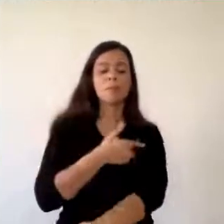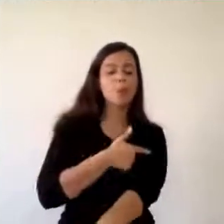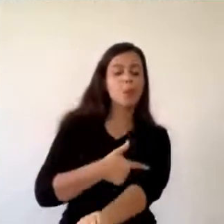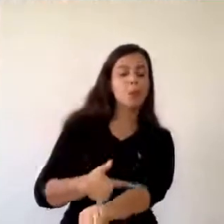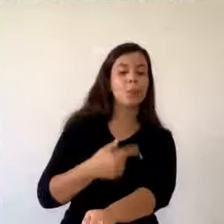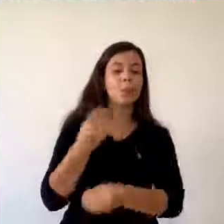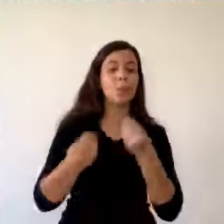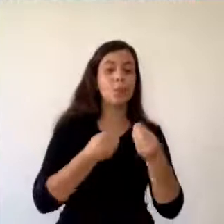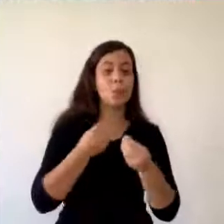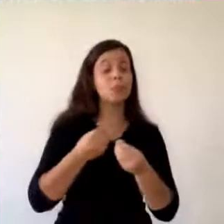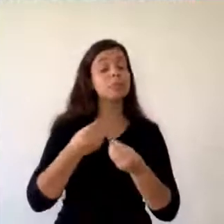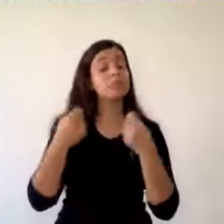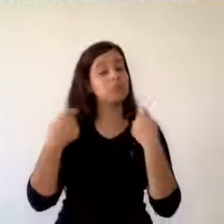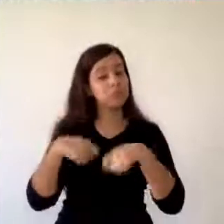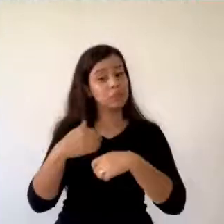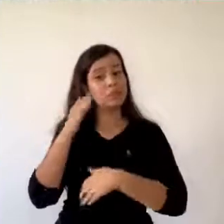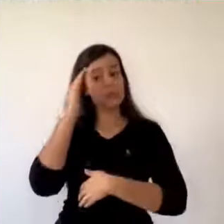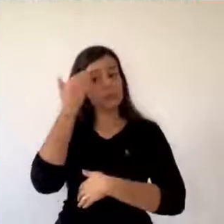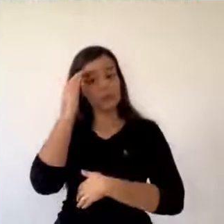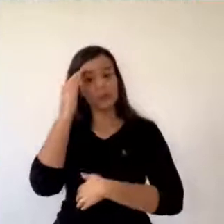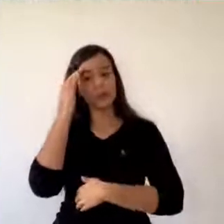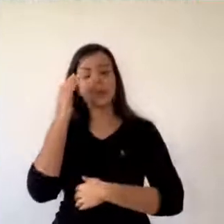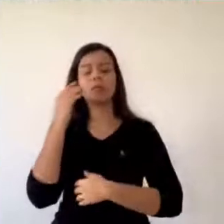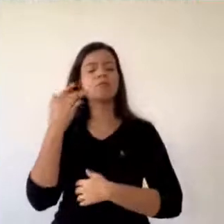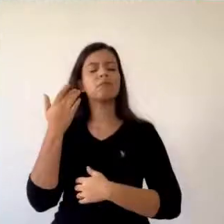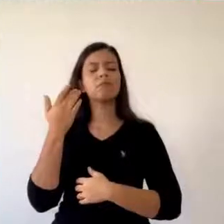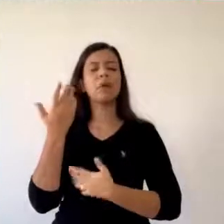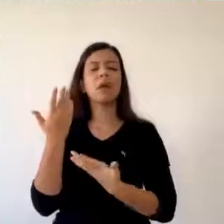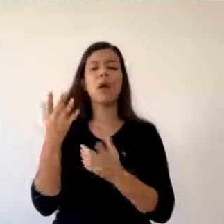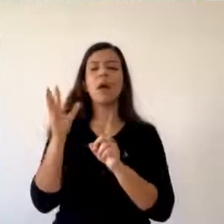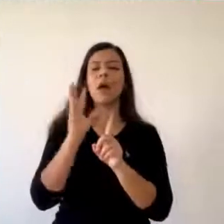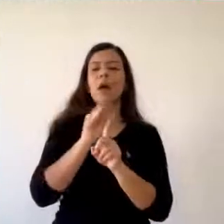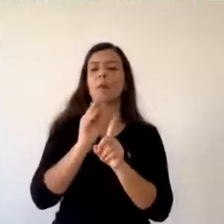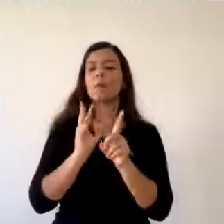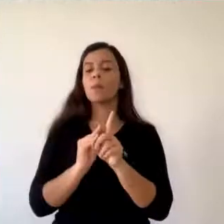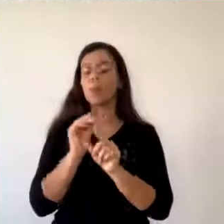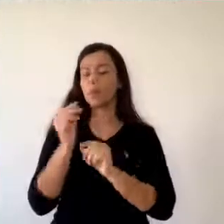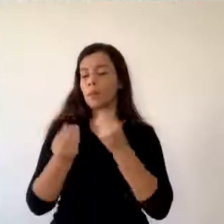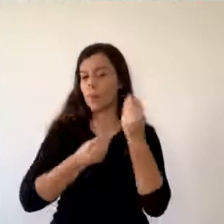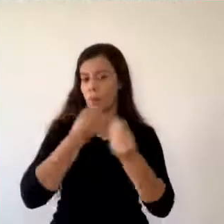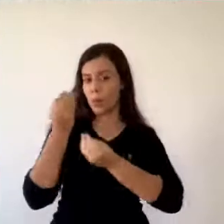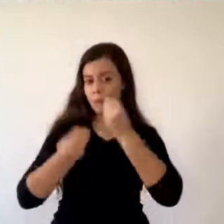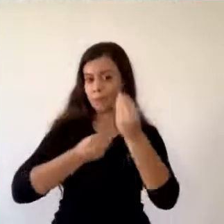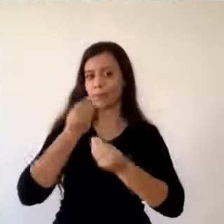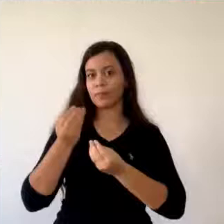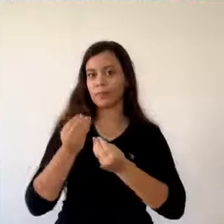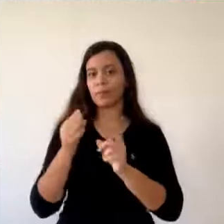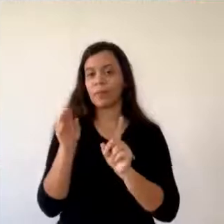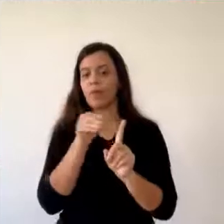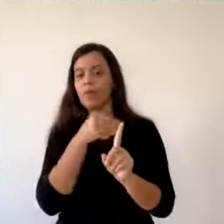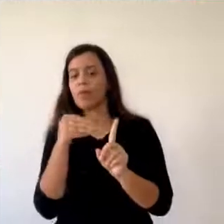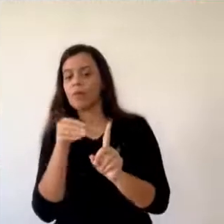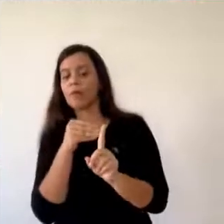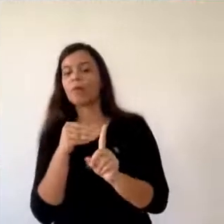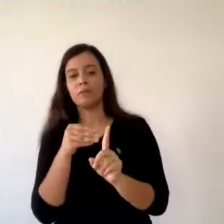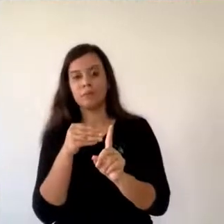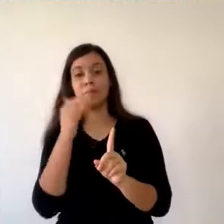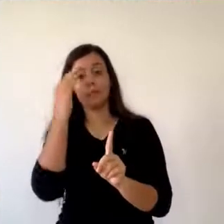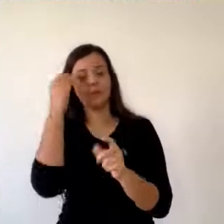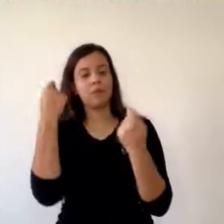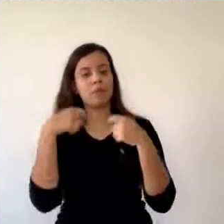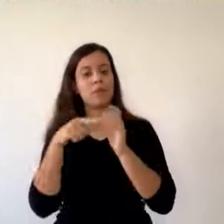than perpetrate violence against those that they feel have more vulnerabilities? And in order